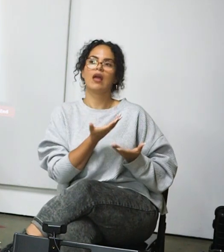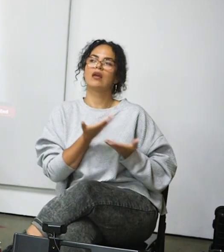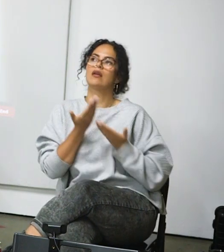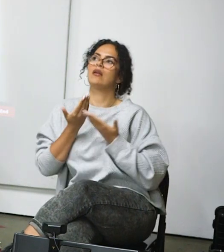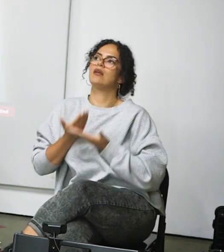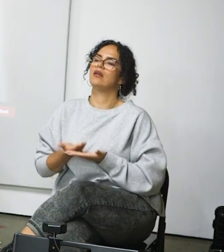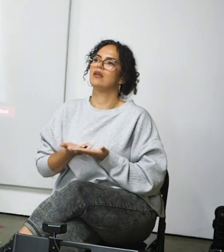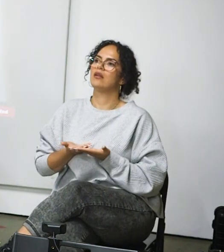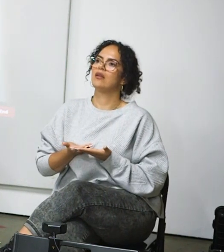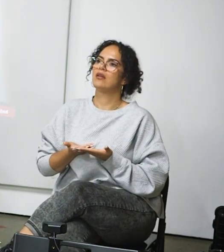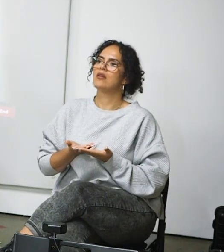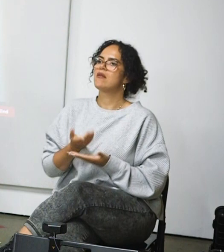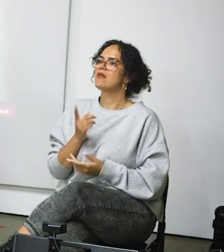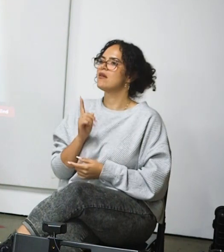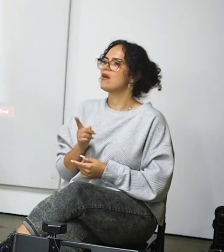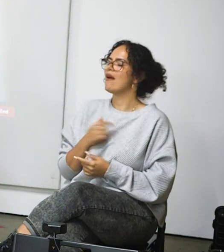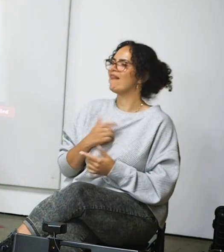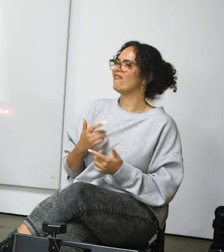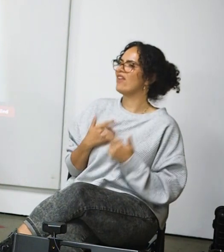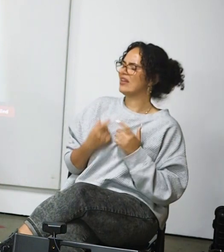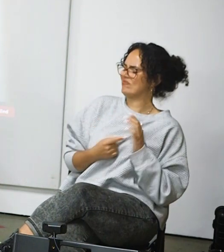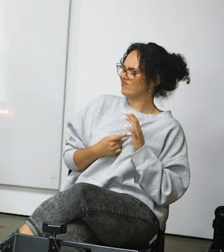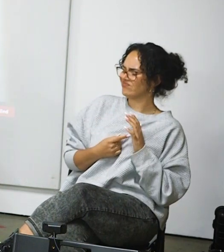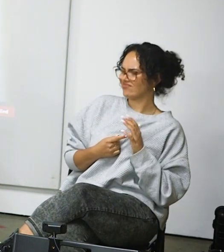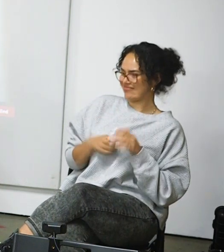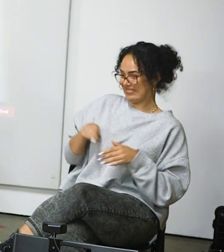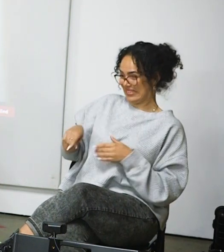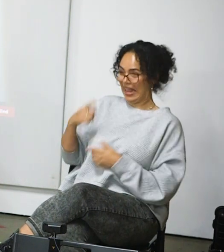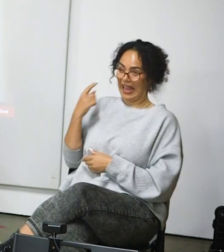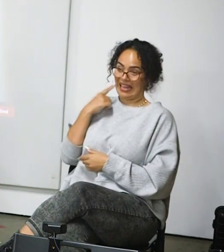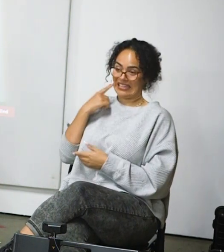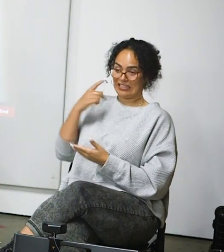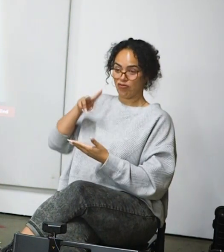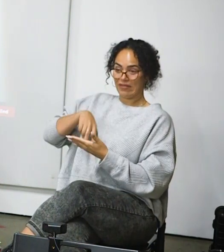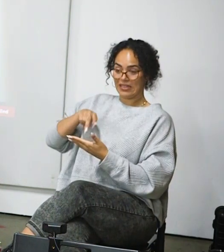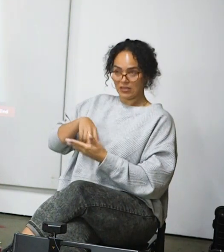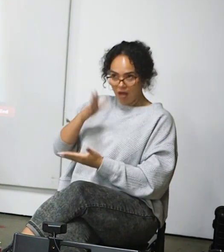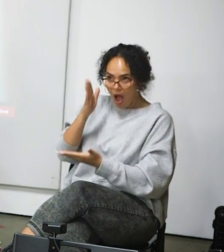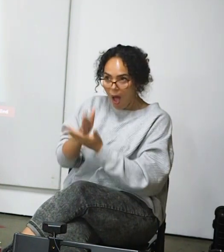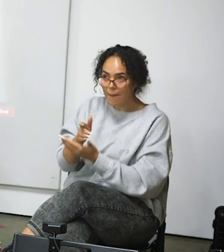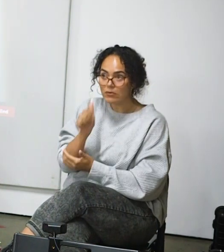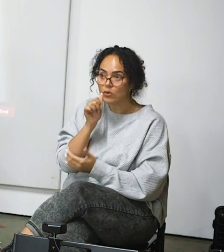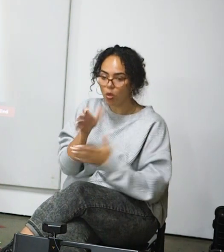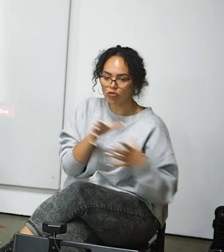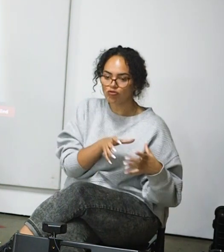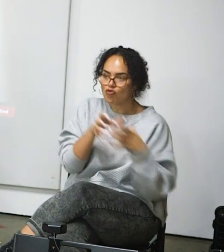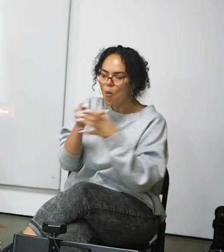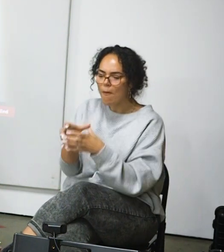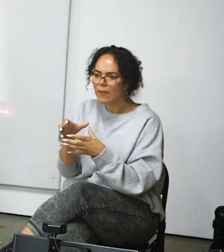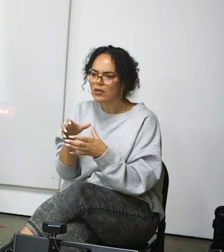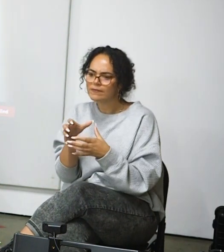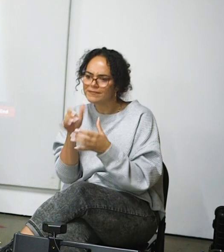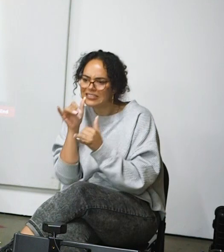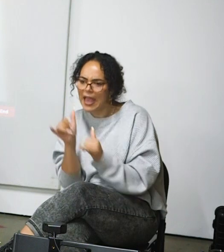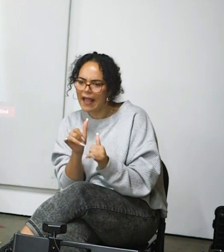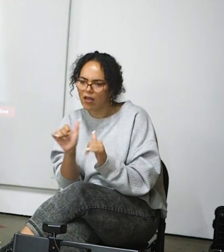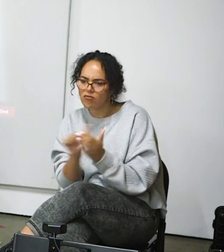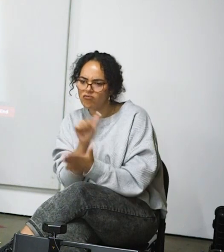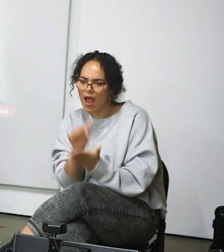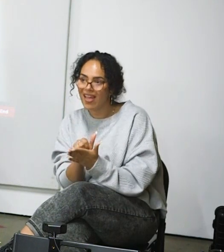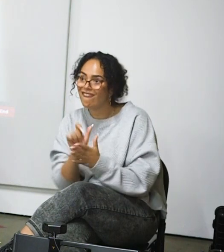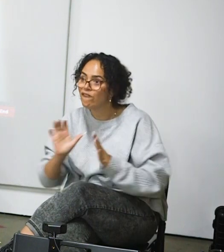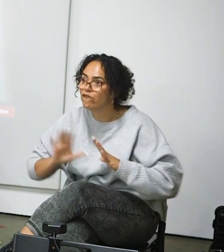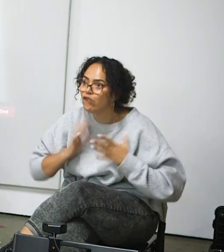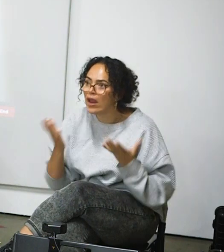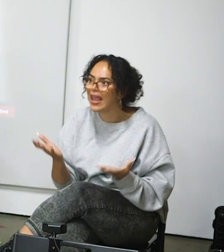the thing that really depresses me about a lot of Easy Read is that those testers work for free in a lot of places, because it's seen as like, well, this is